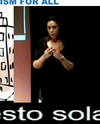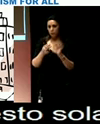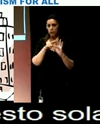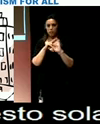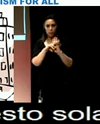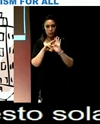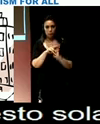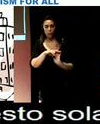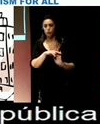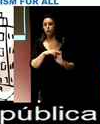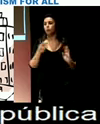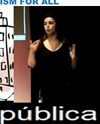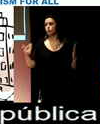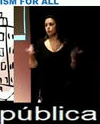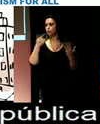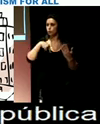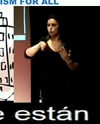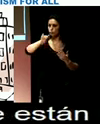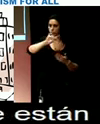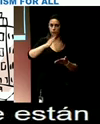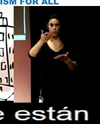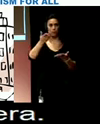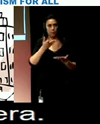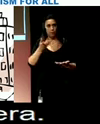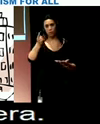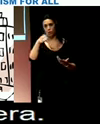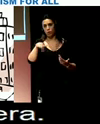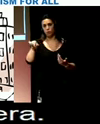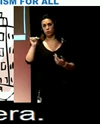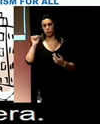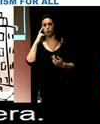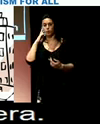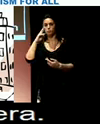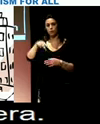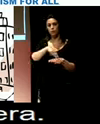all to visit the platform. If you have any questions, do not hesitate to contact us at